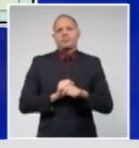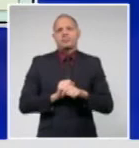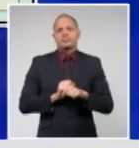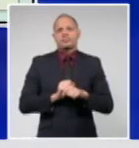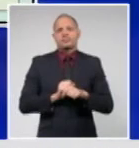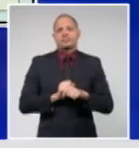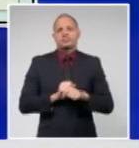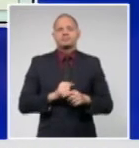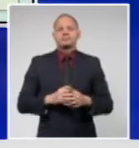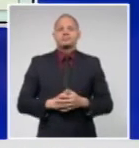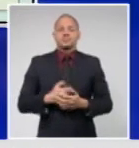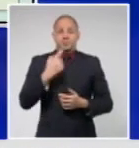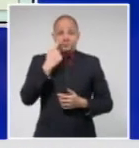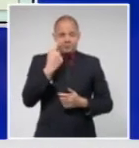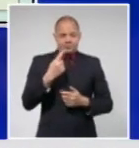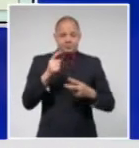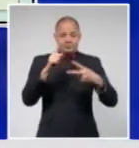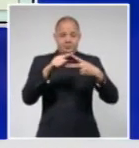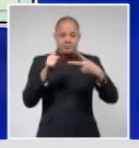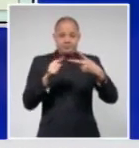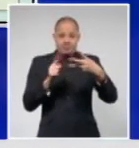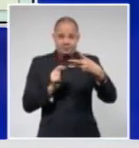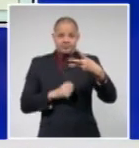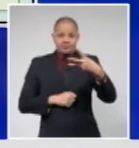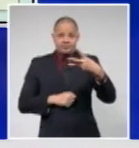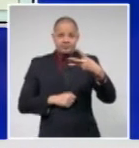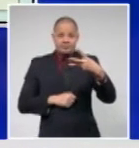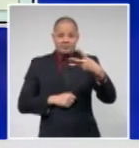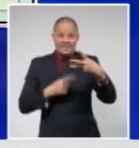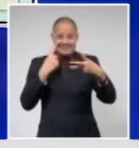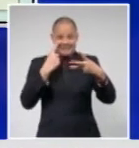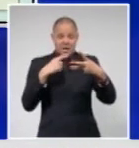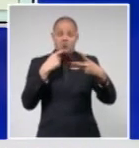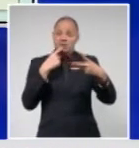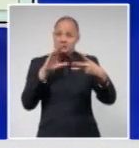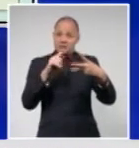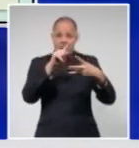1,136 people died of the virus in the United States,